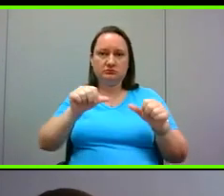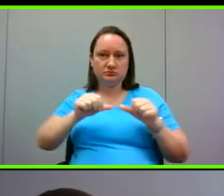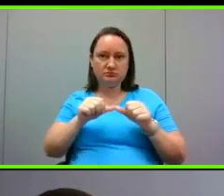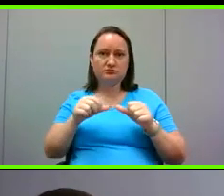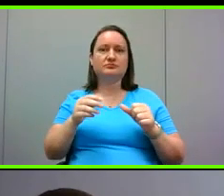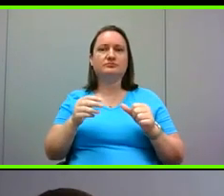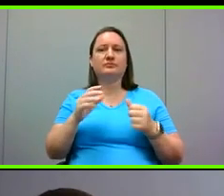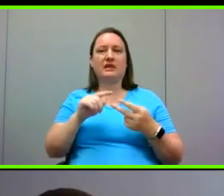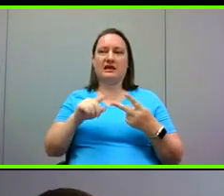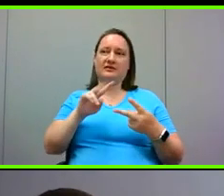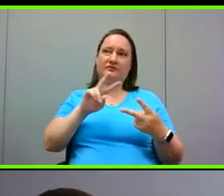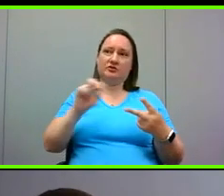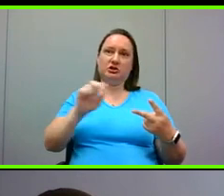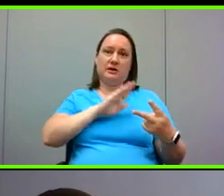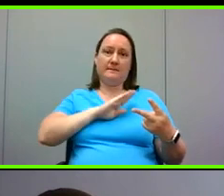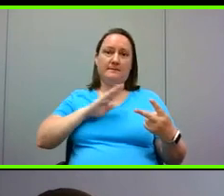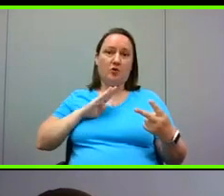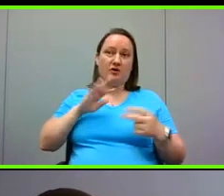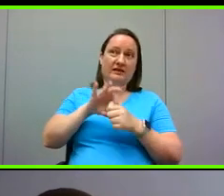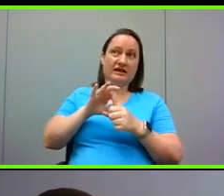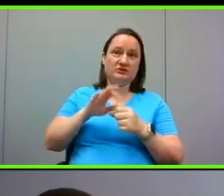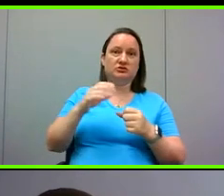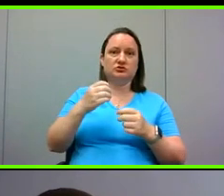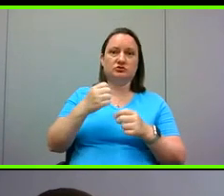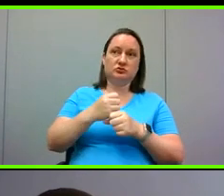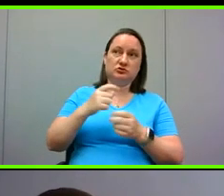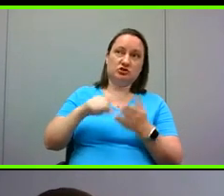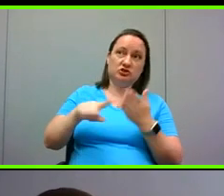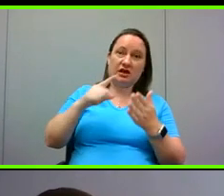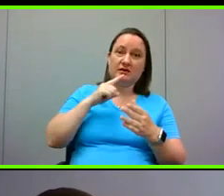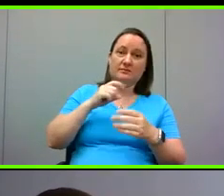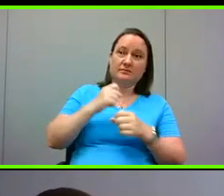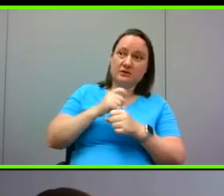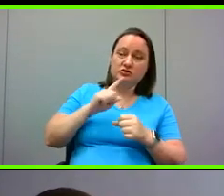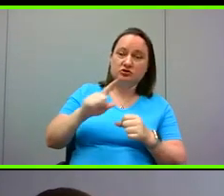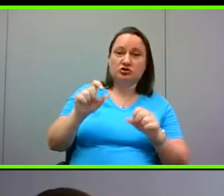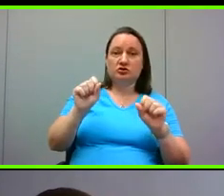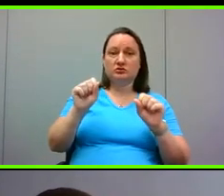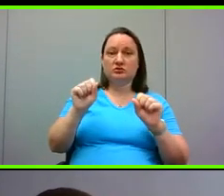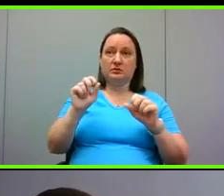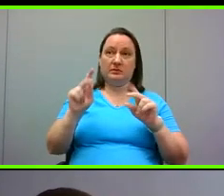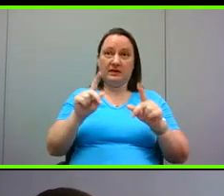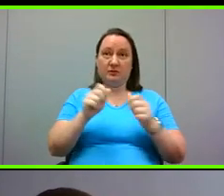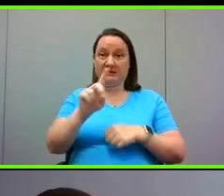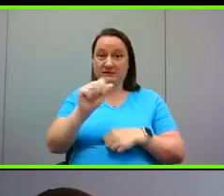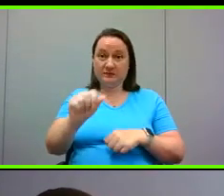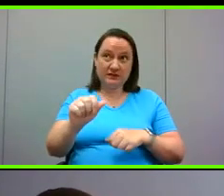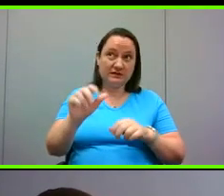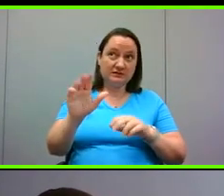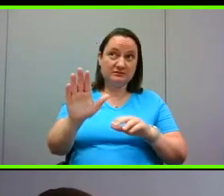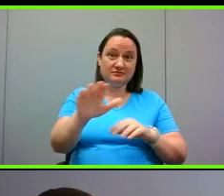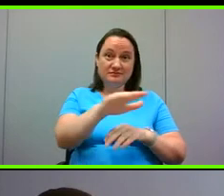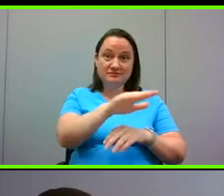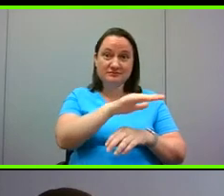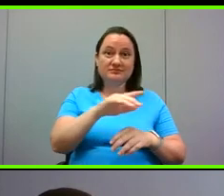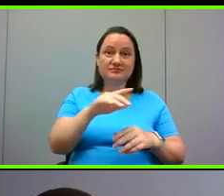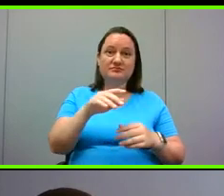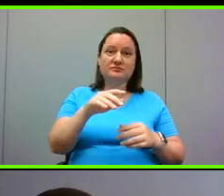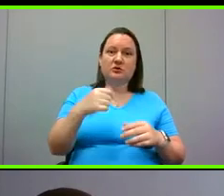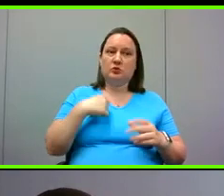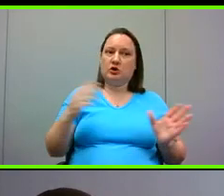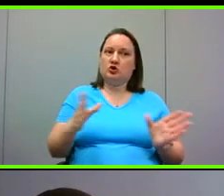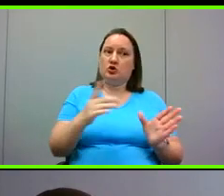Virginia Board of Elections to check to see, okay, what's happening with persons with disabilities to when you're just